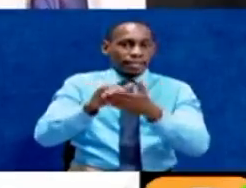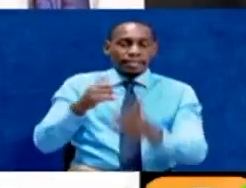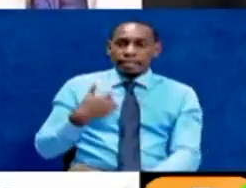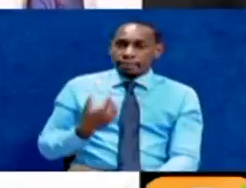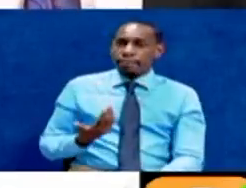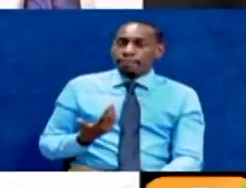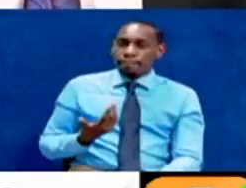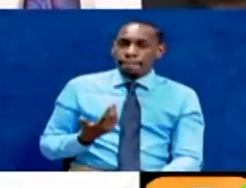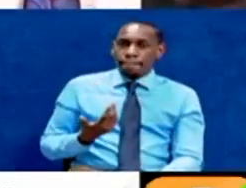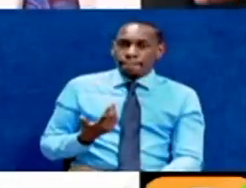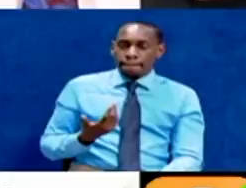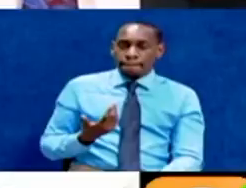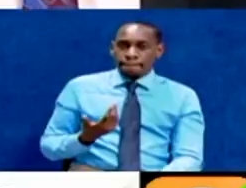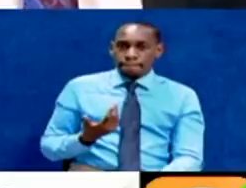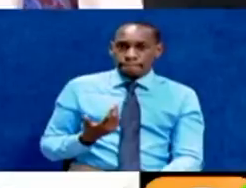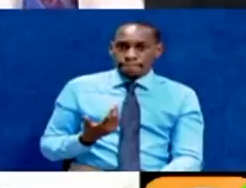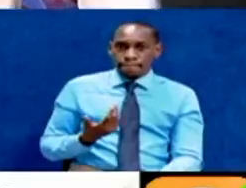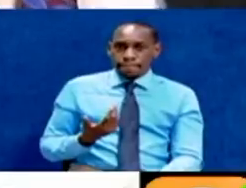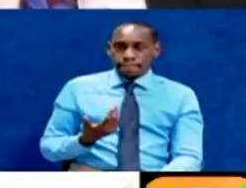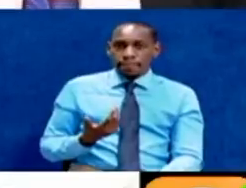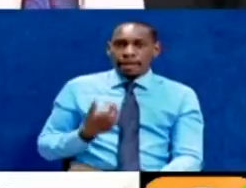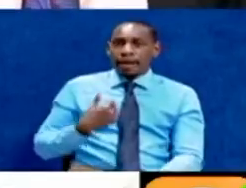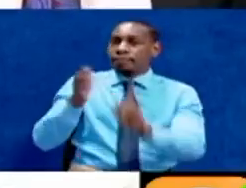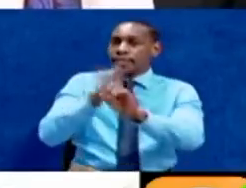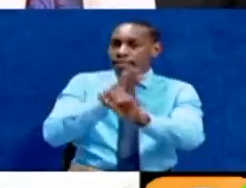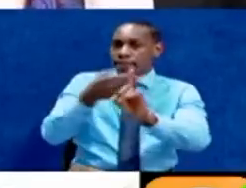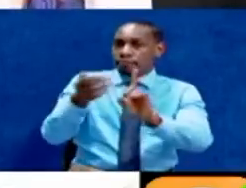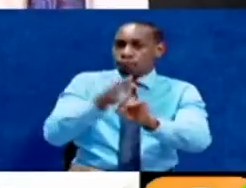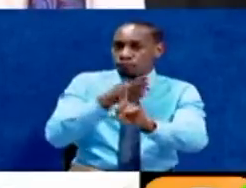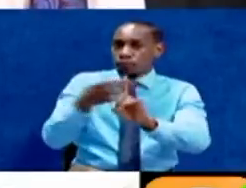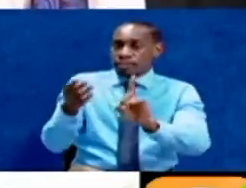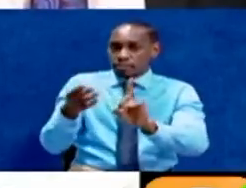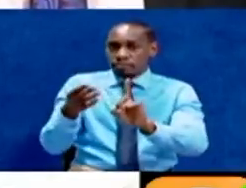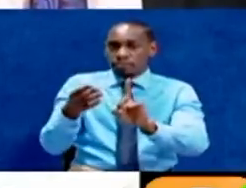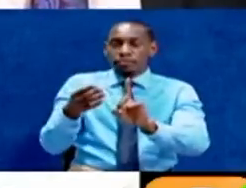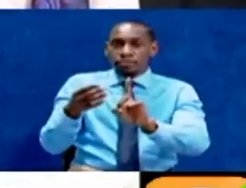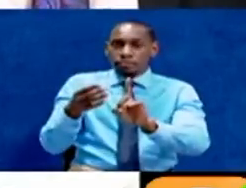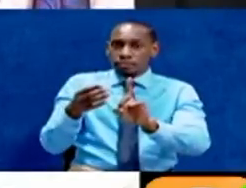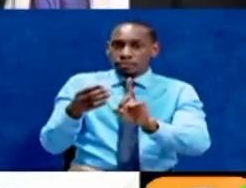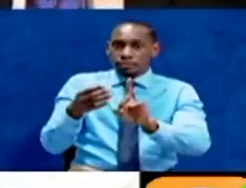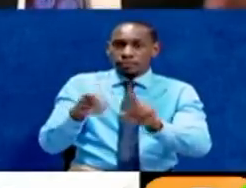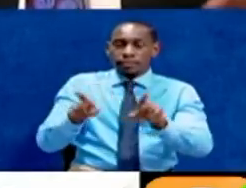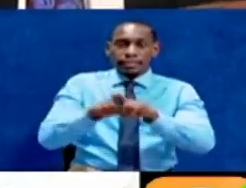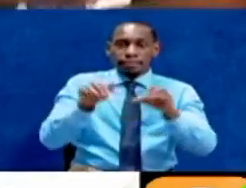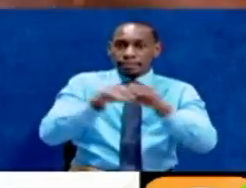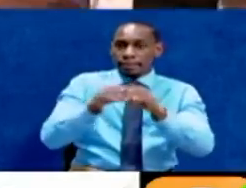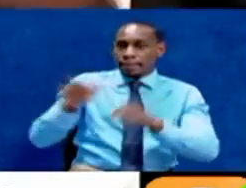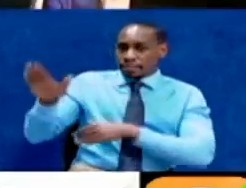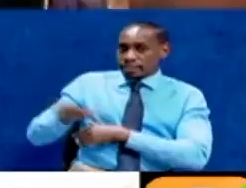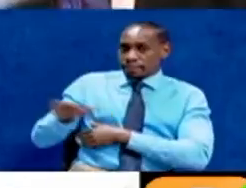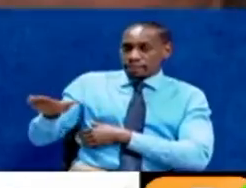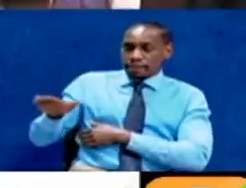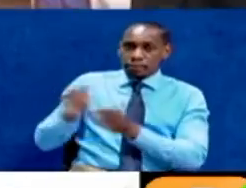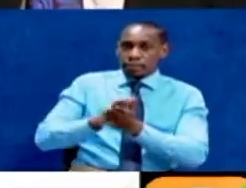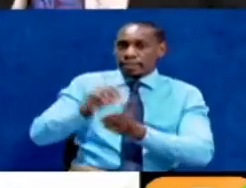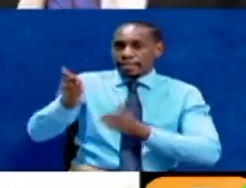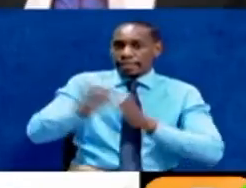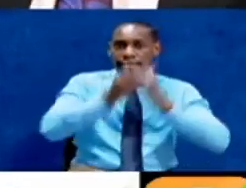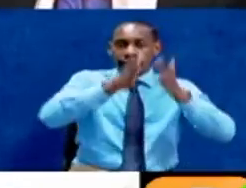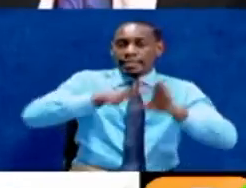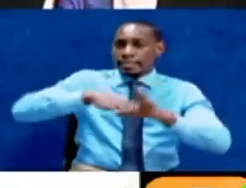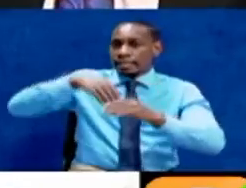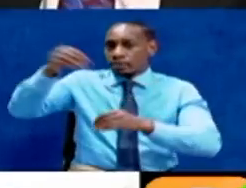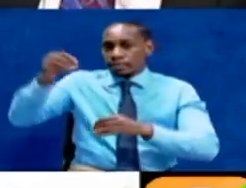lot to be have the influence, and because the members of parliament of the other leaders